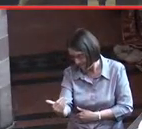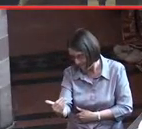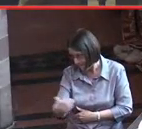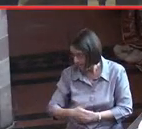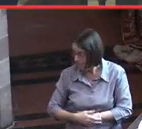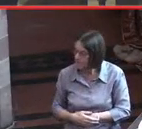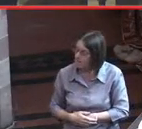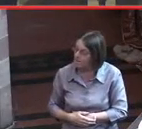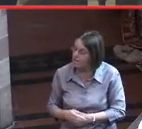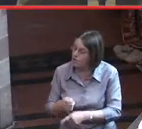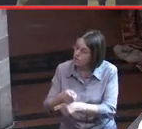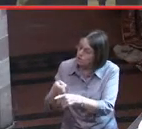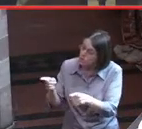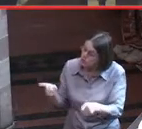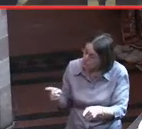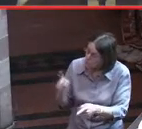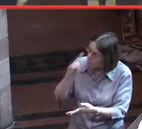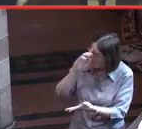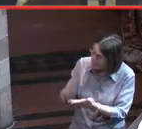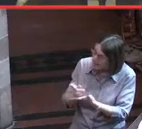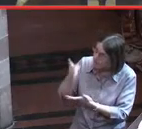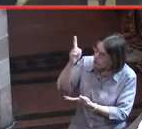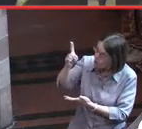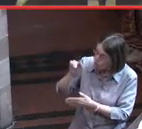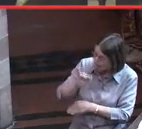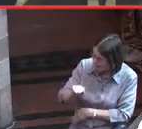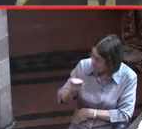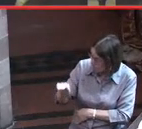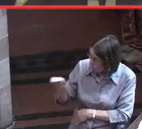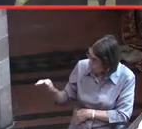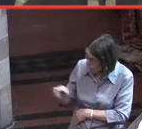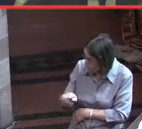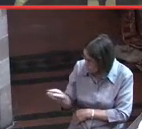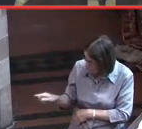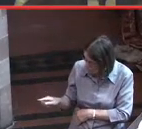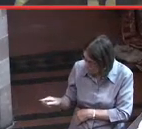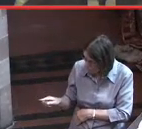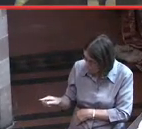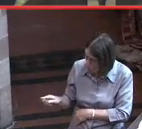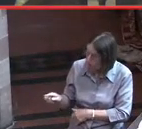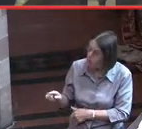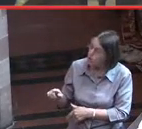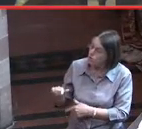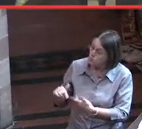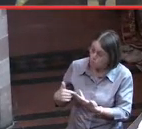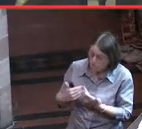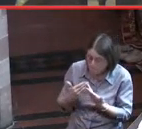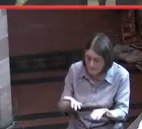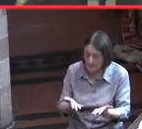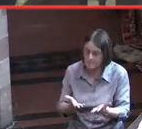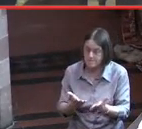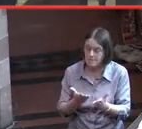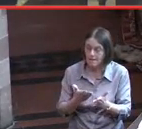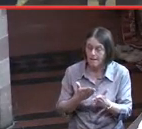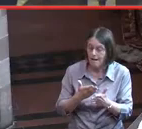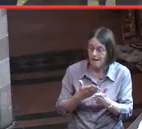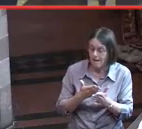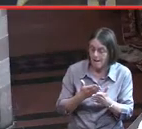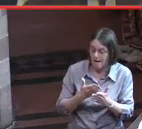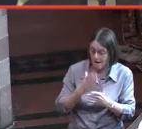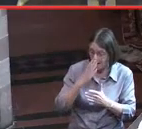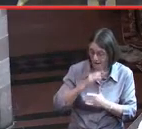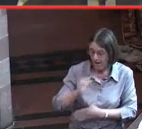Do you believe that God has called you to be a minister of word and sacraments in